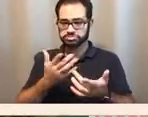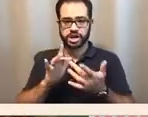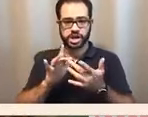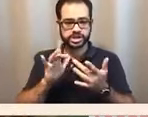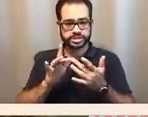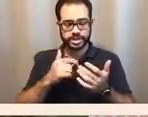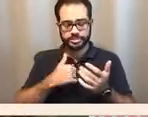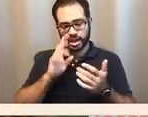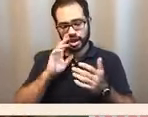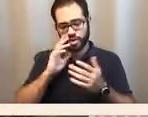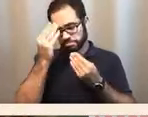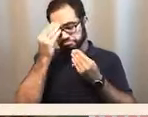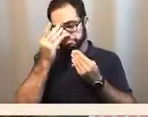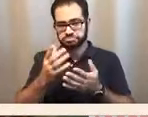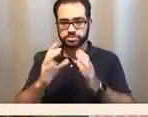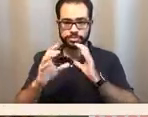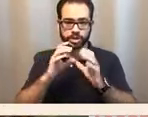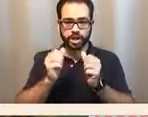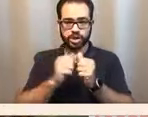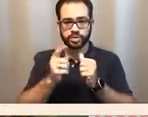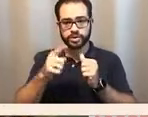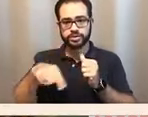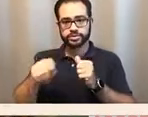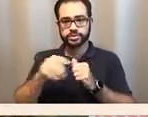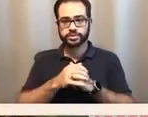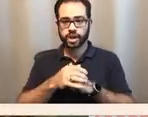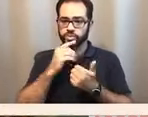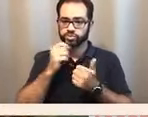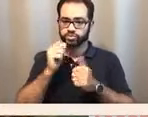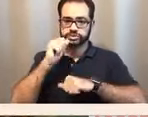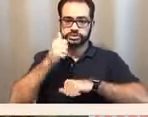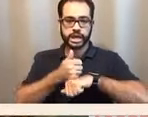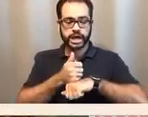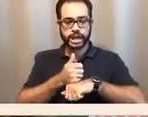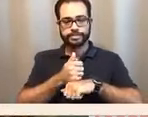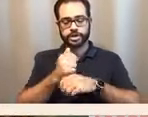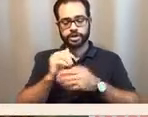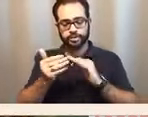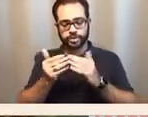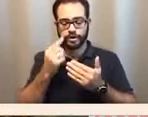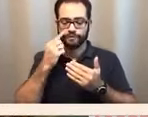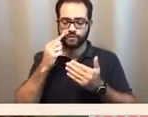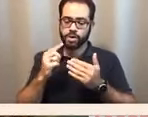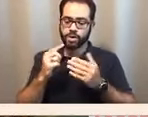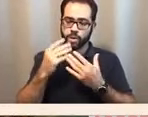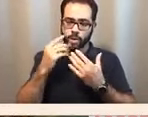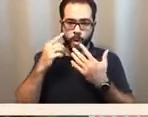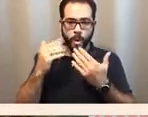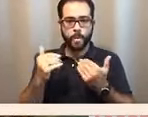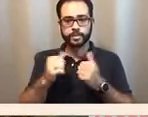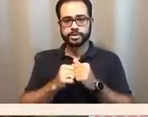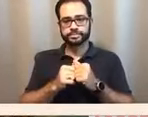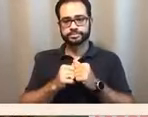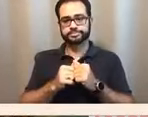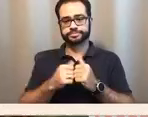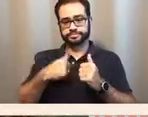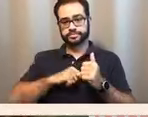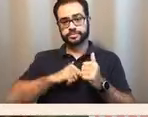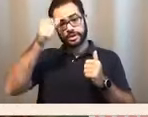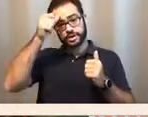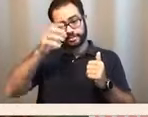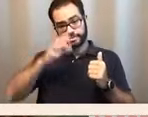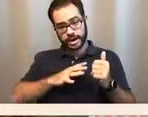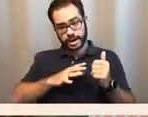to communicate with you, and let's build a community of hope, us men, a community of